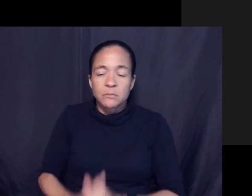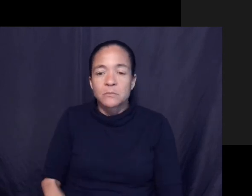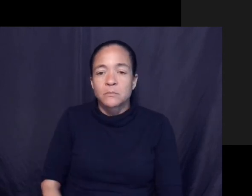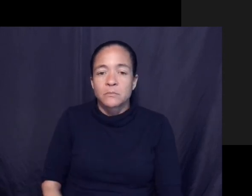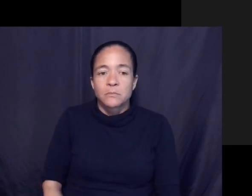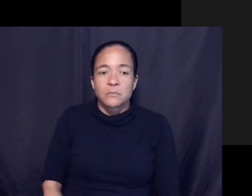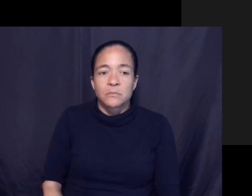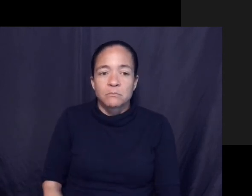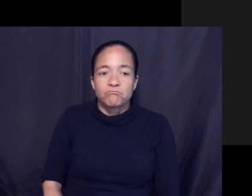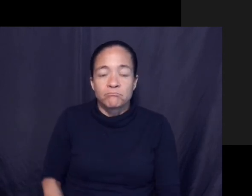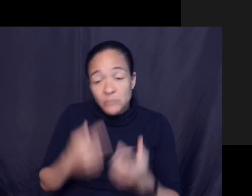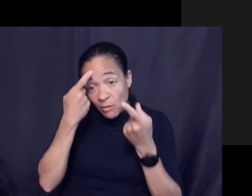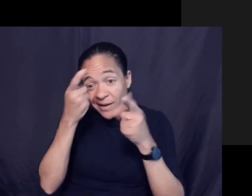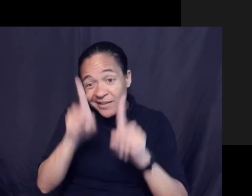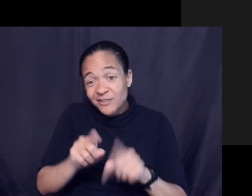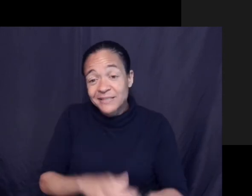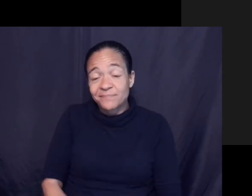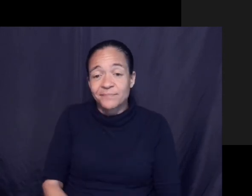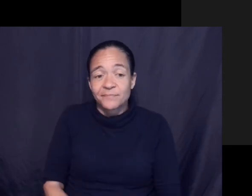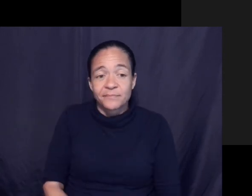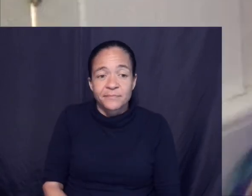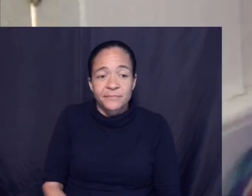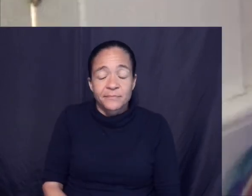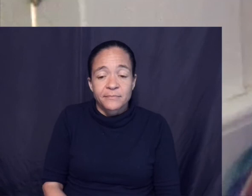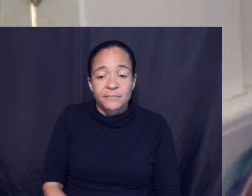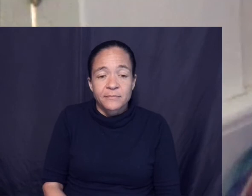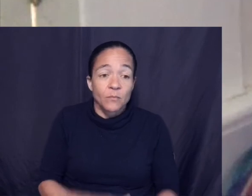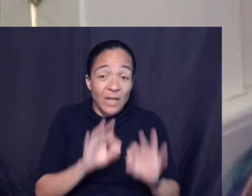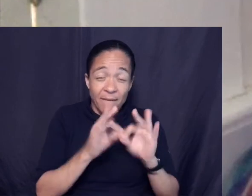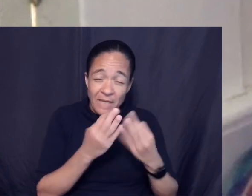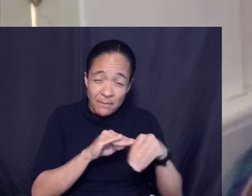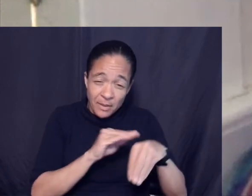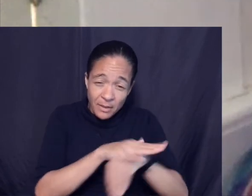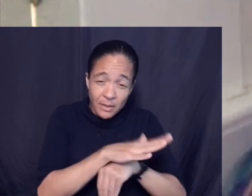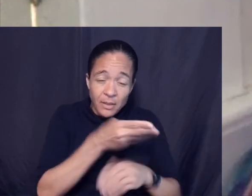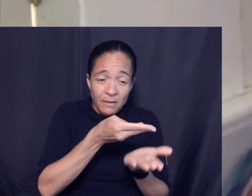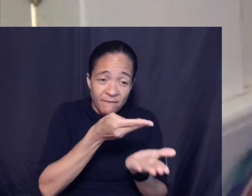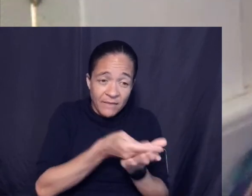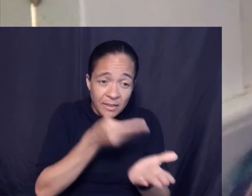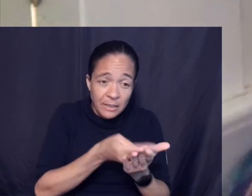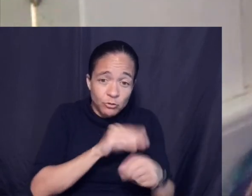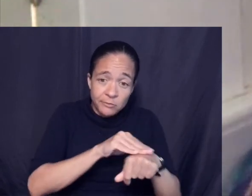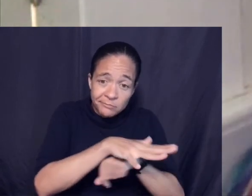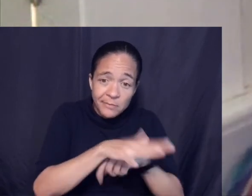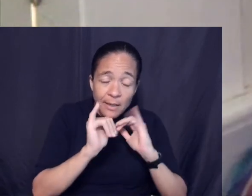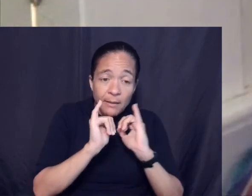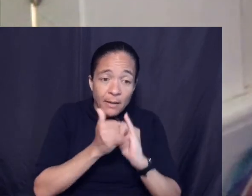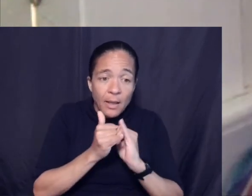So I totally agree. As far as family impact and the financial impact,